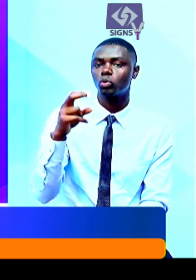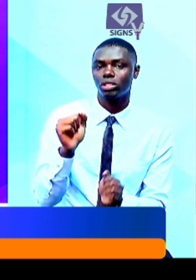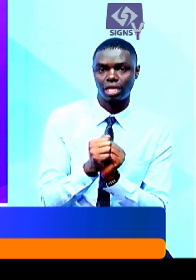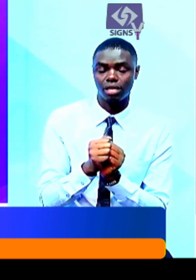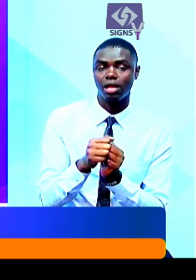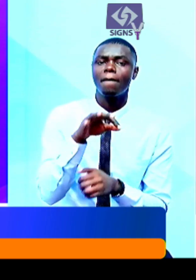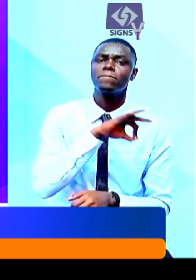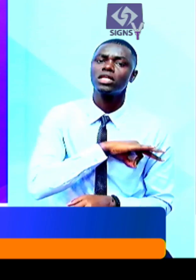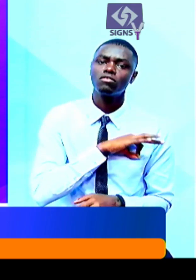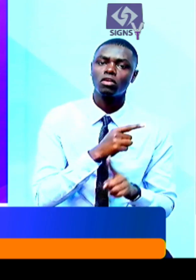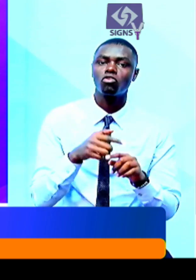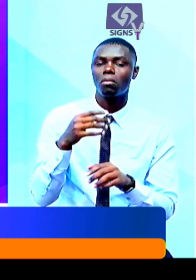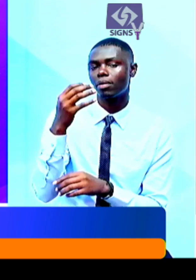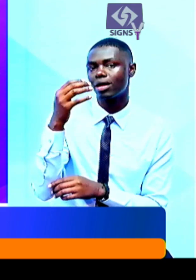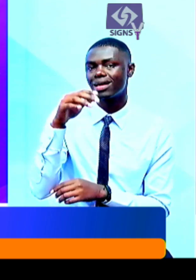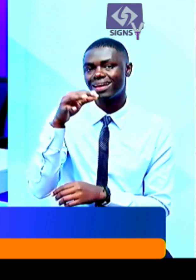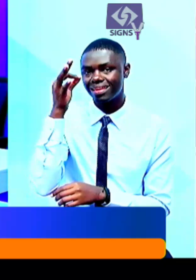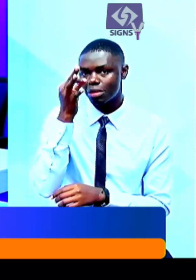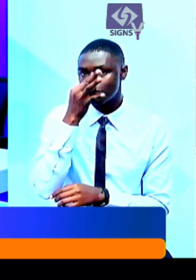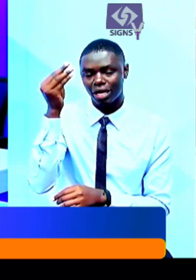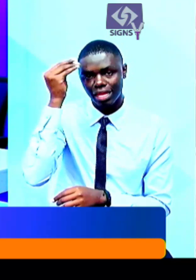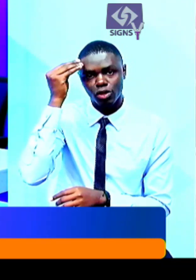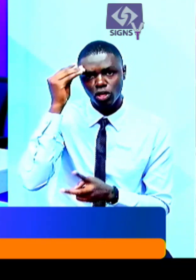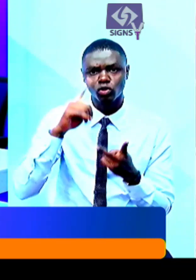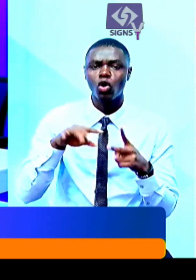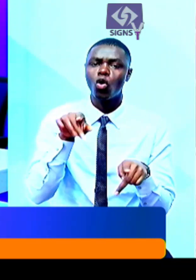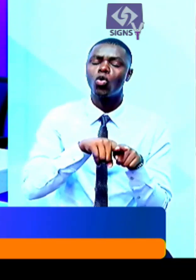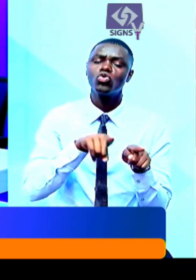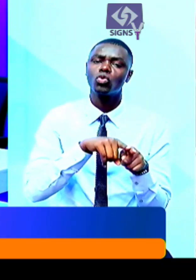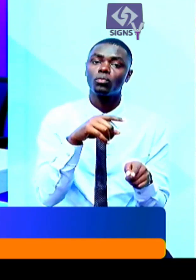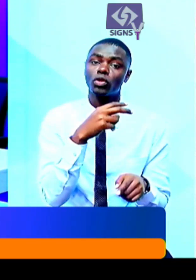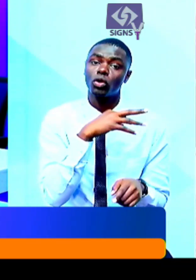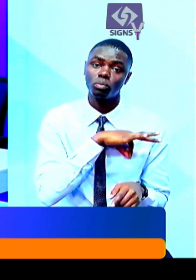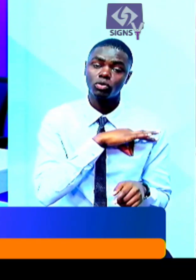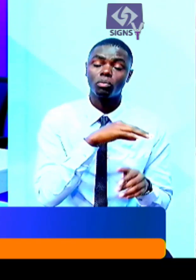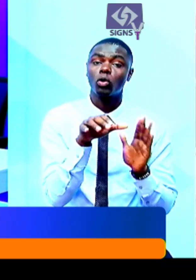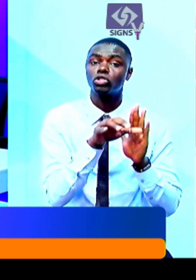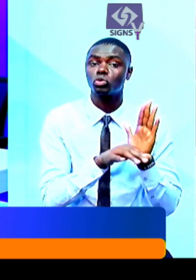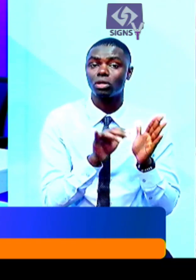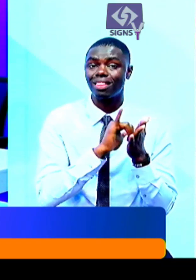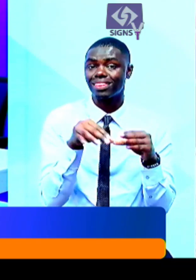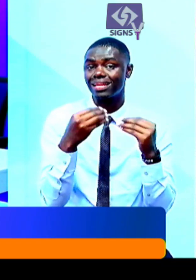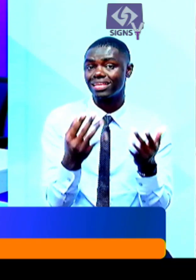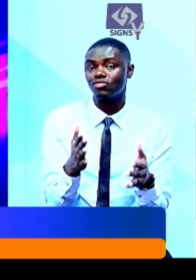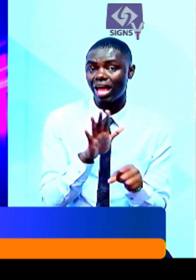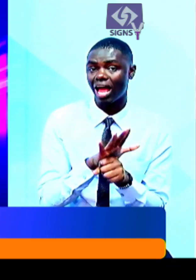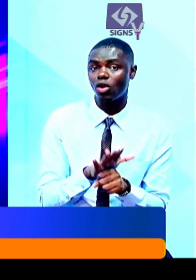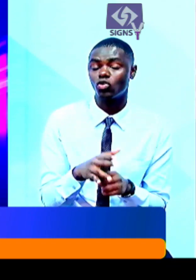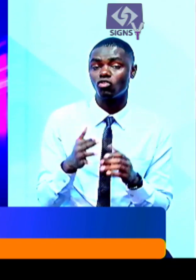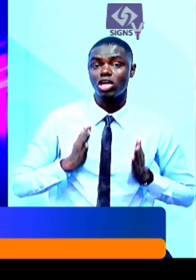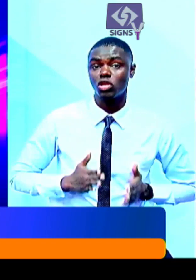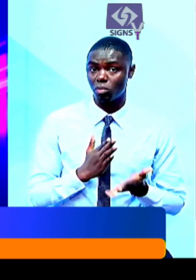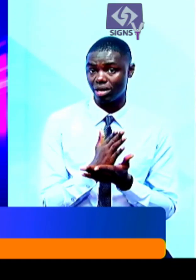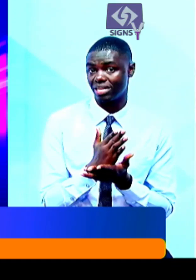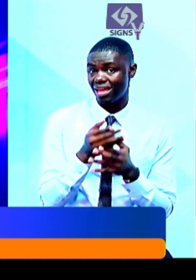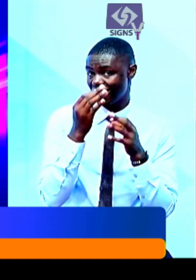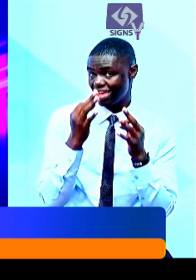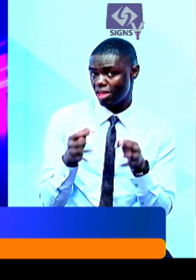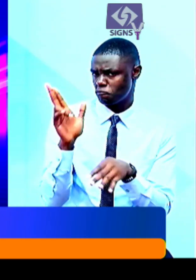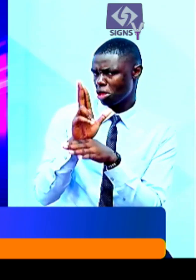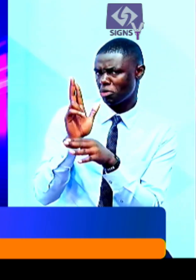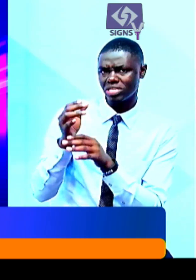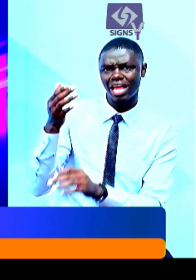who benefit from Kibaki education. They also benefit too to the constitution that gives a lot of human rights. Because if we were using